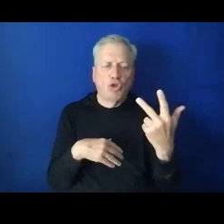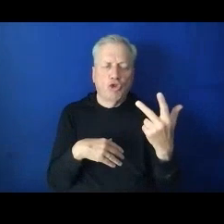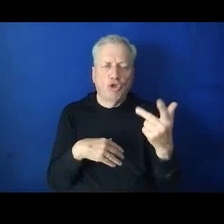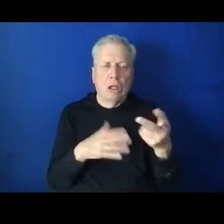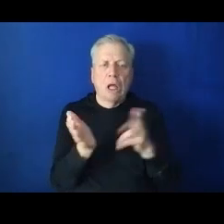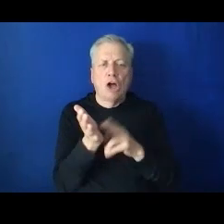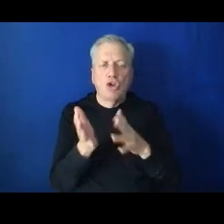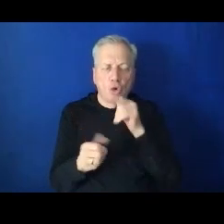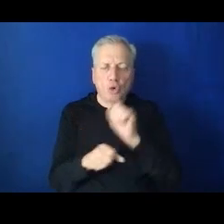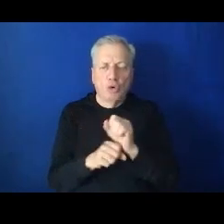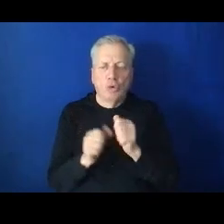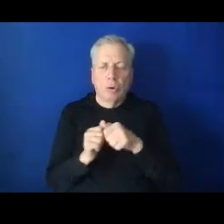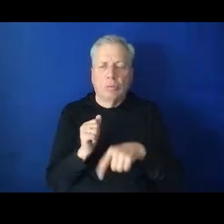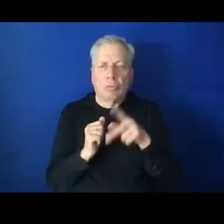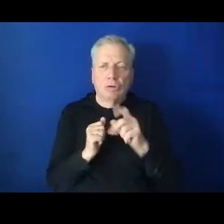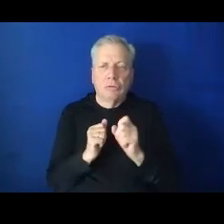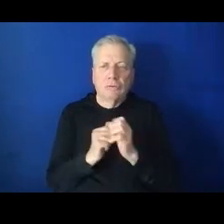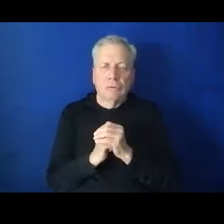Mm-hmm.